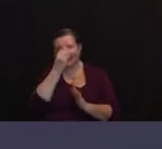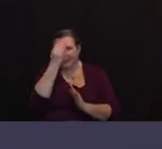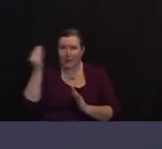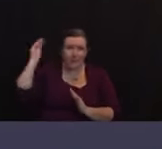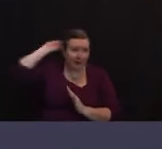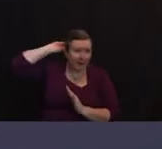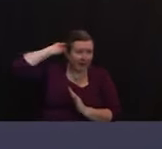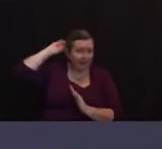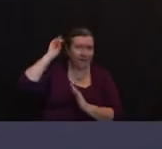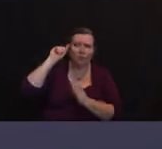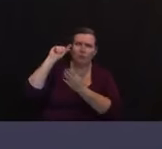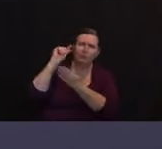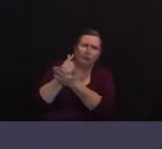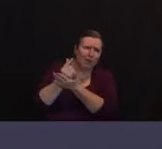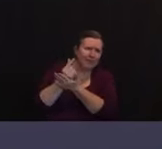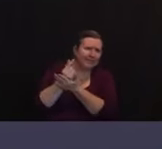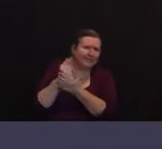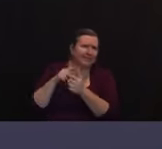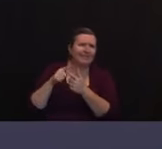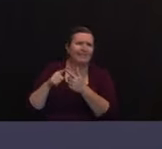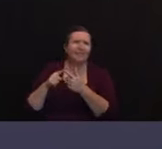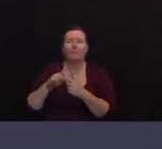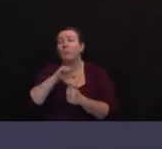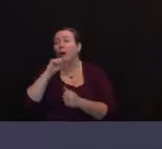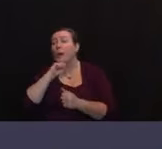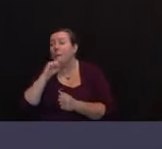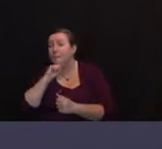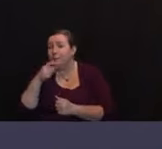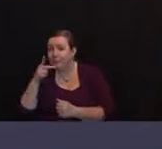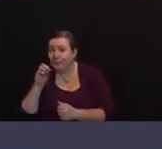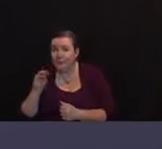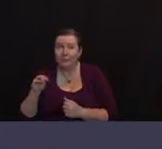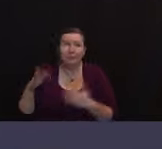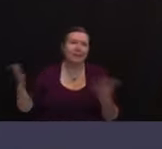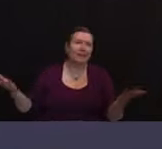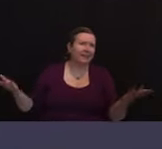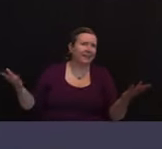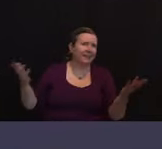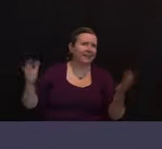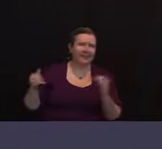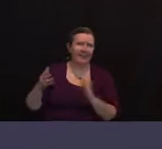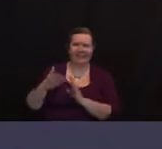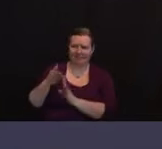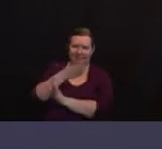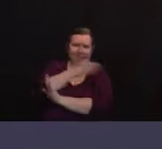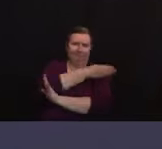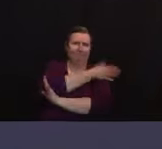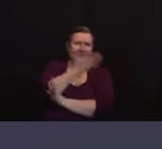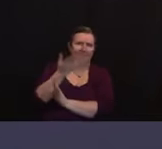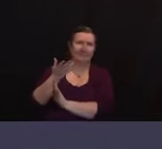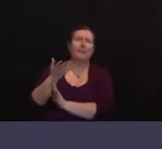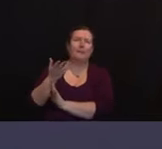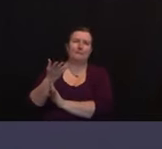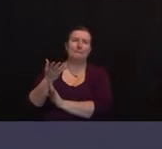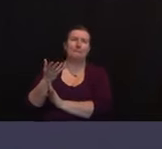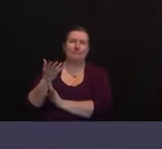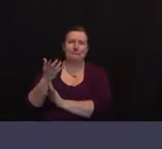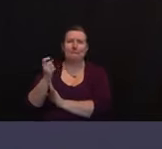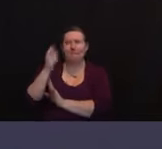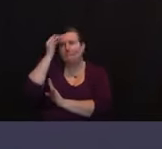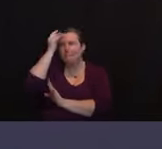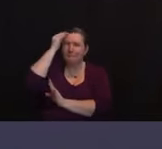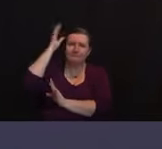similar long runway events. So I'd say to folks to bear with us. We're